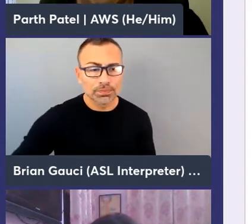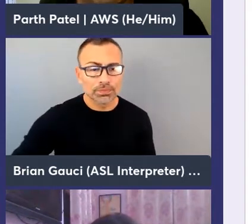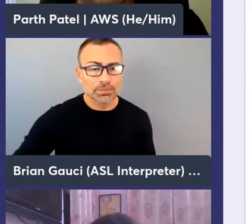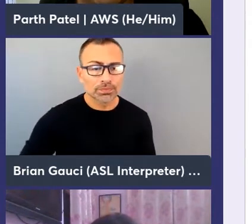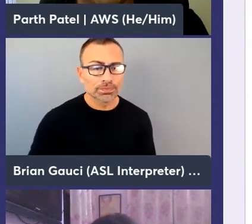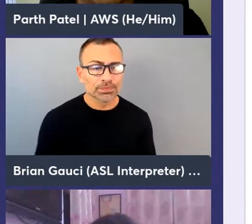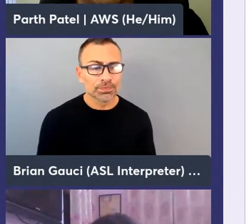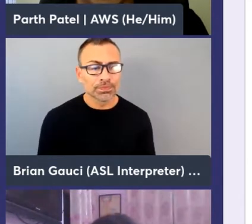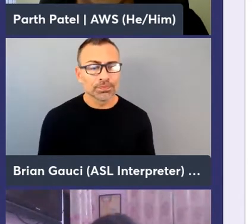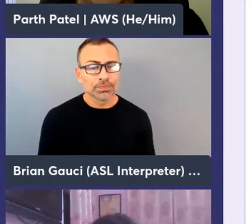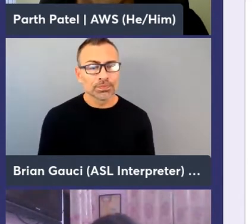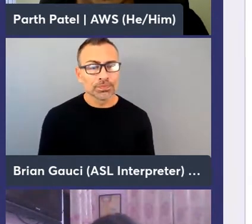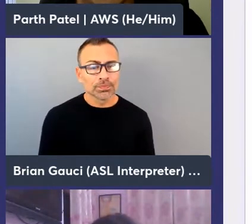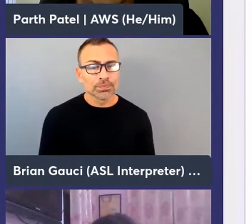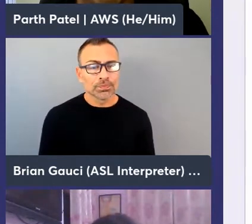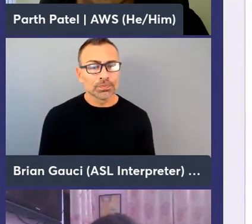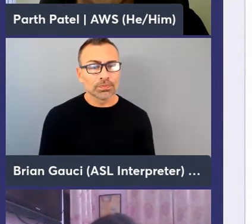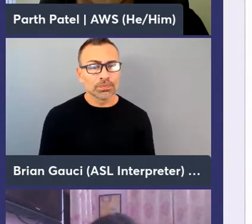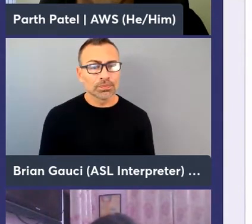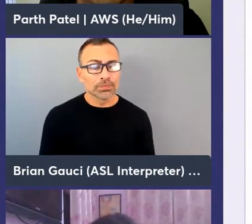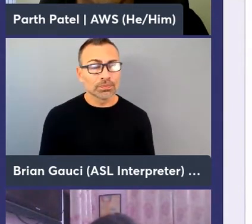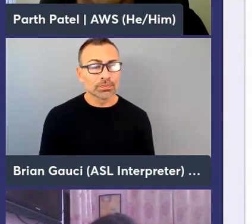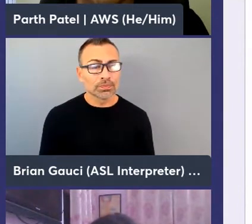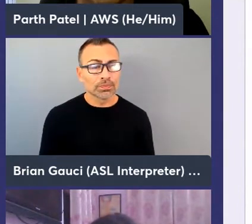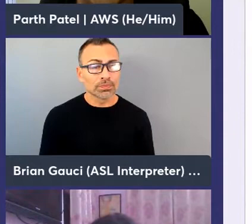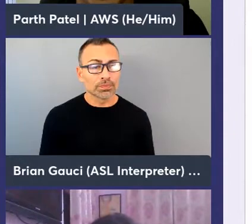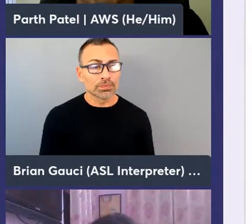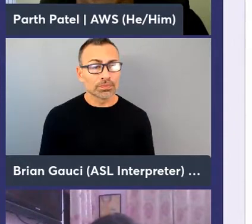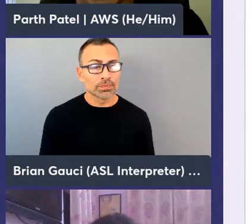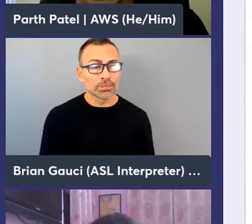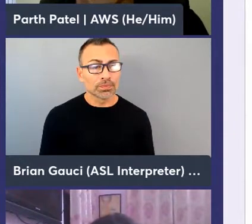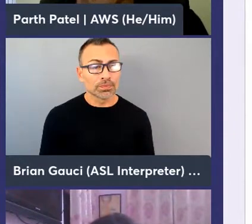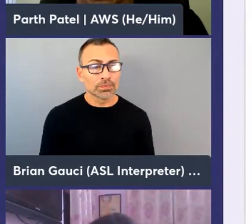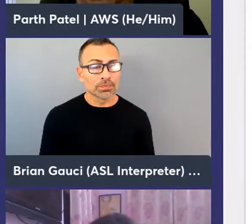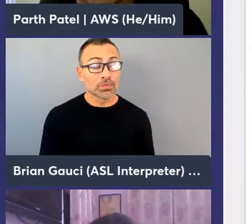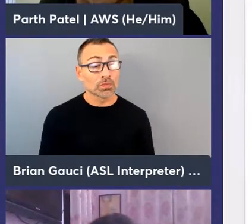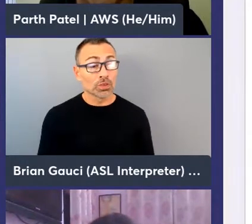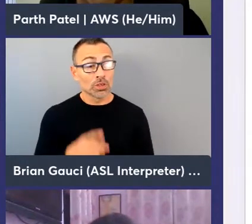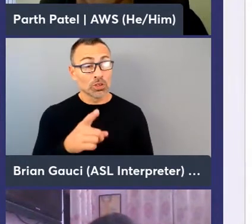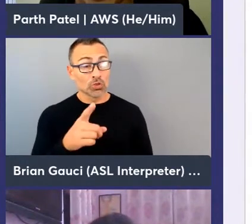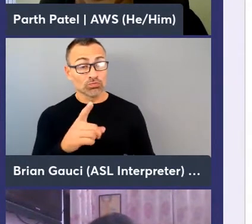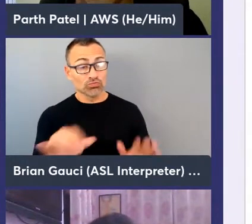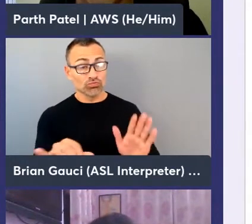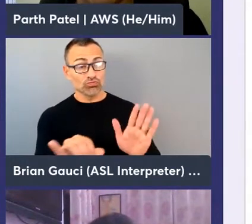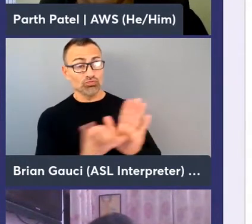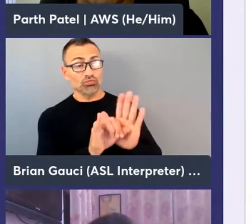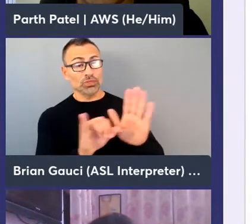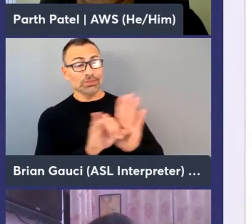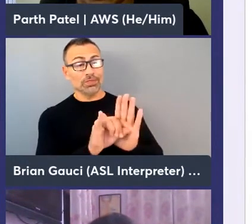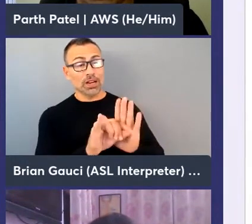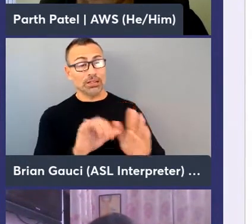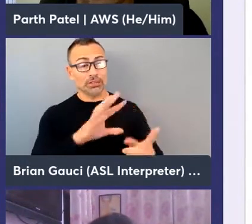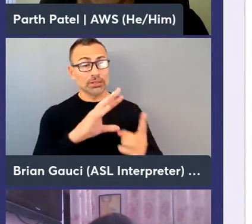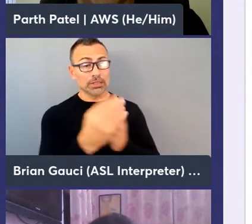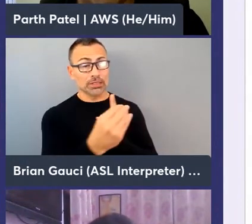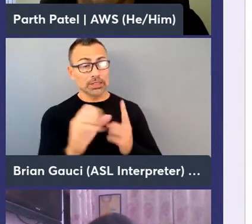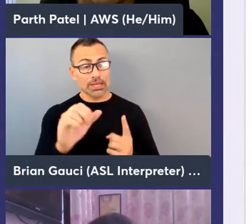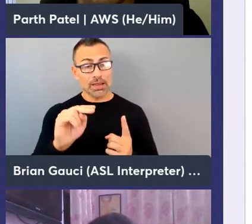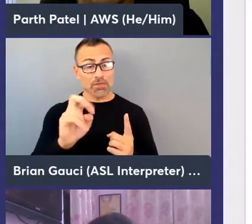and you can identify that which environment that you want, which package that you want to